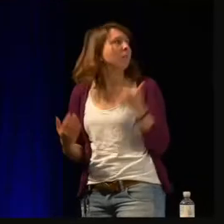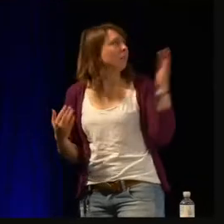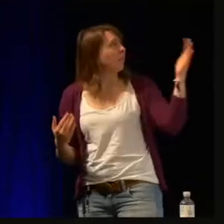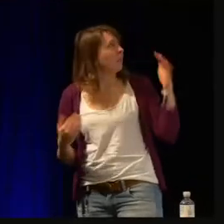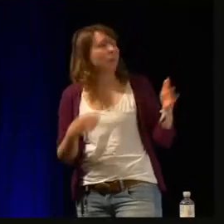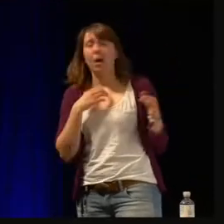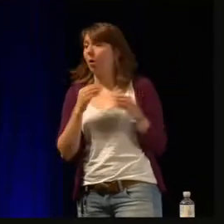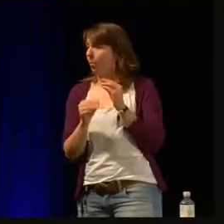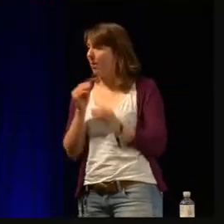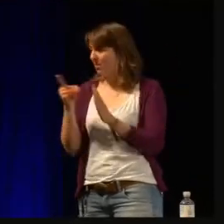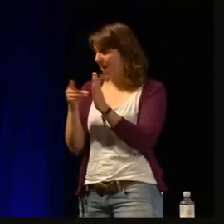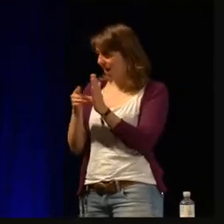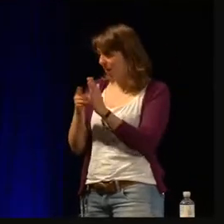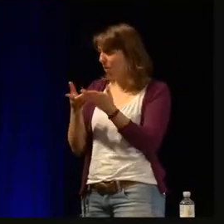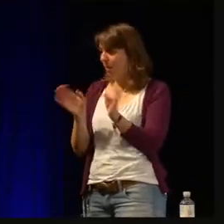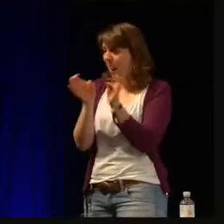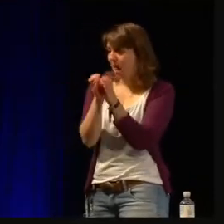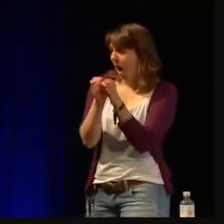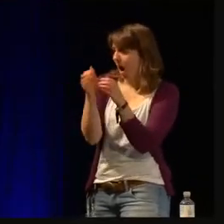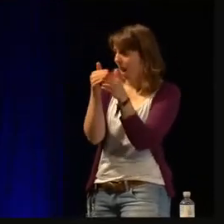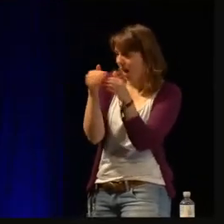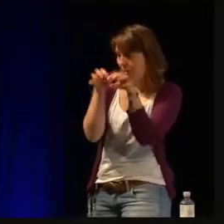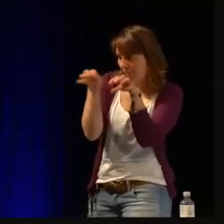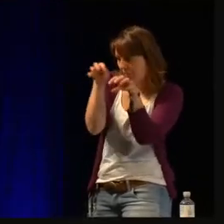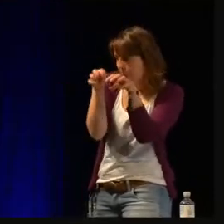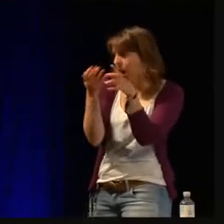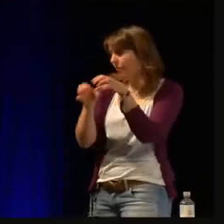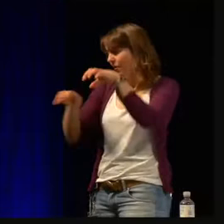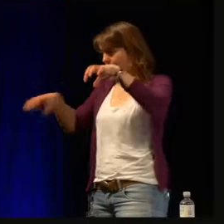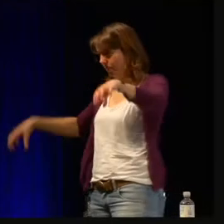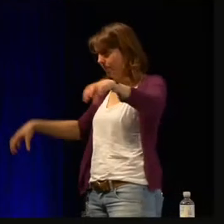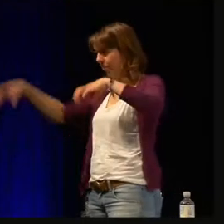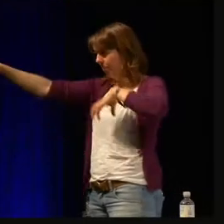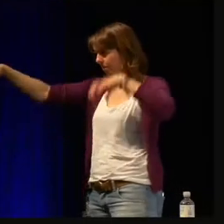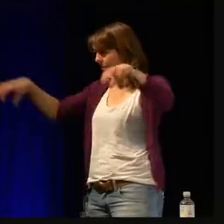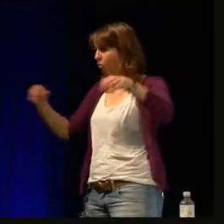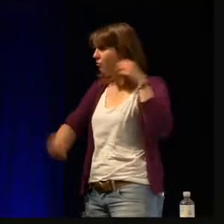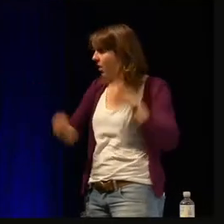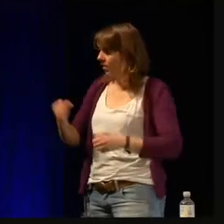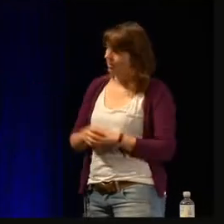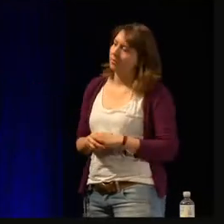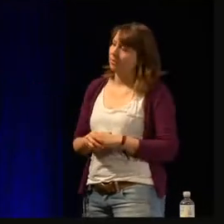models and not in reality. And so data points, they can be close together or